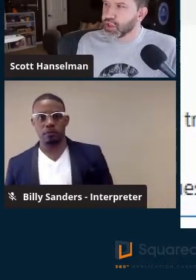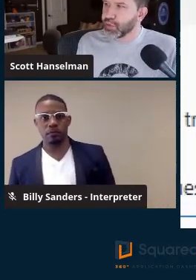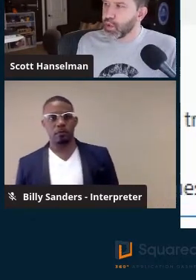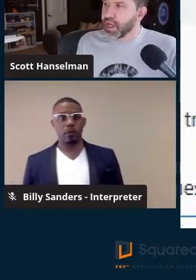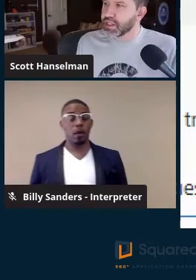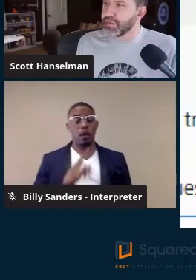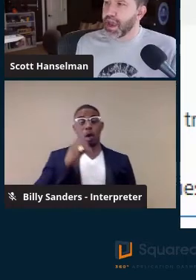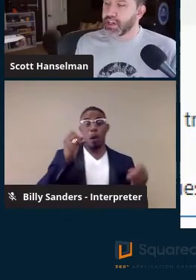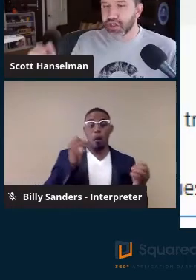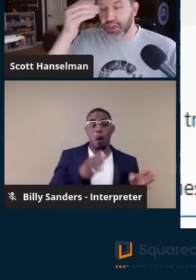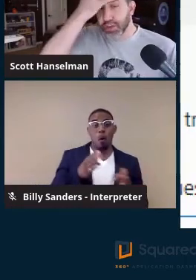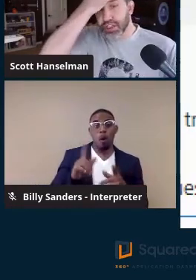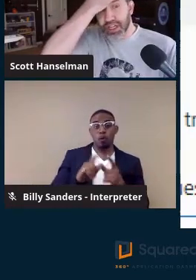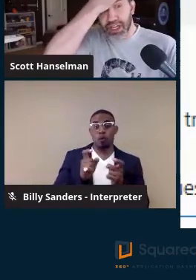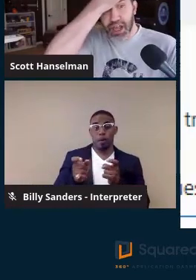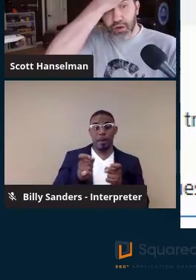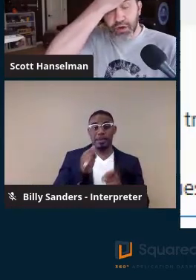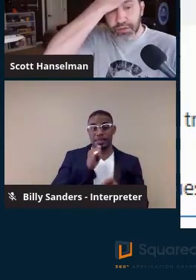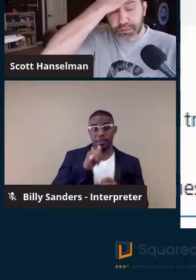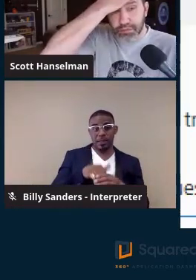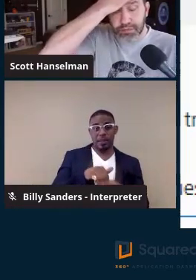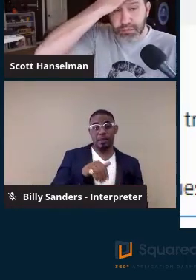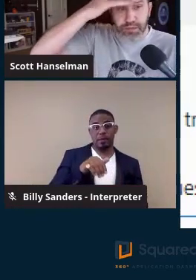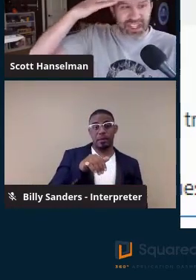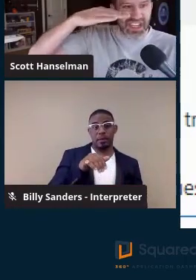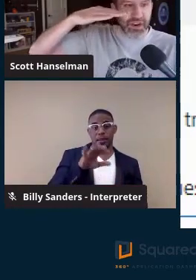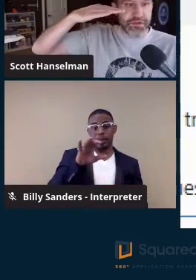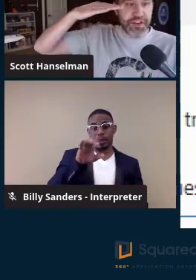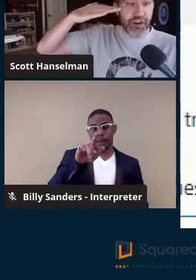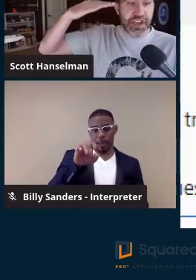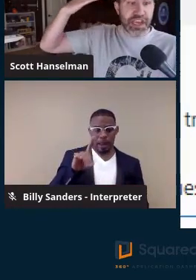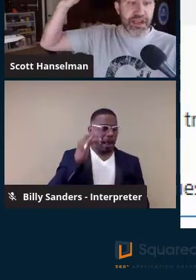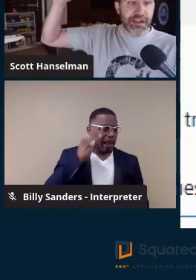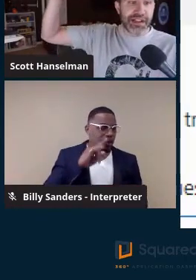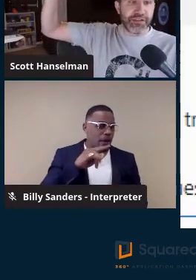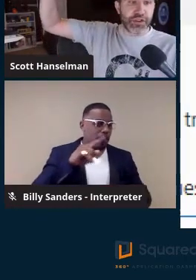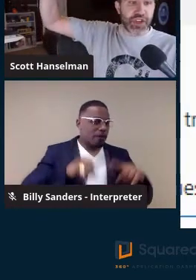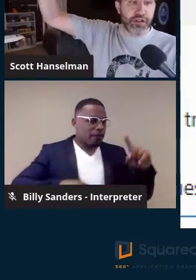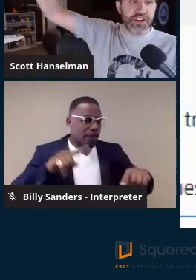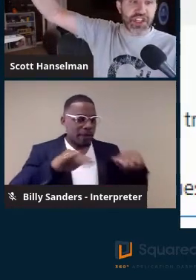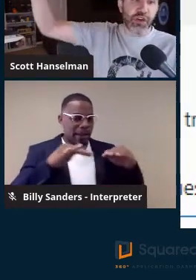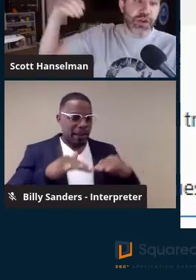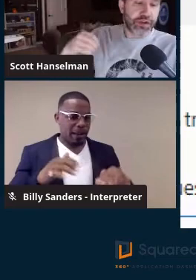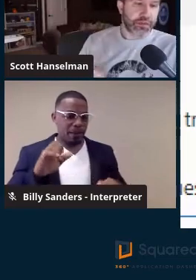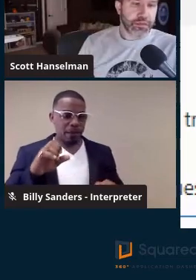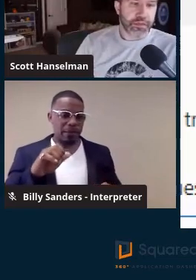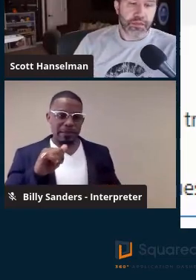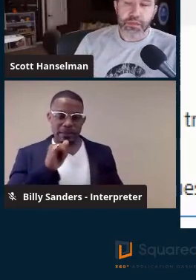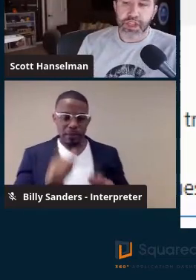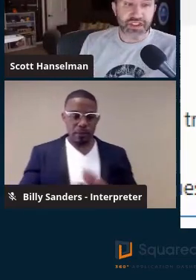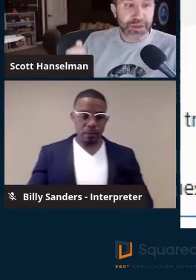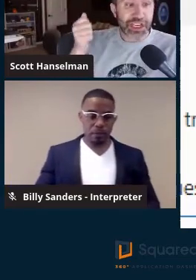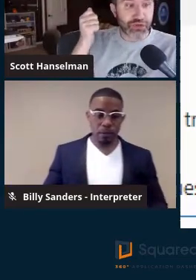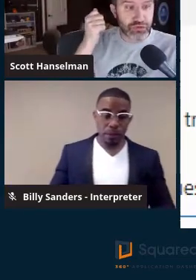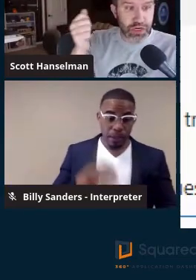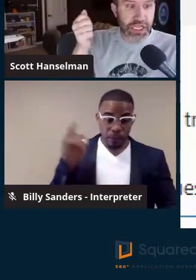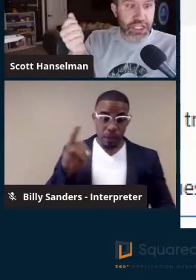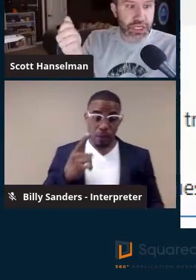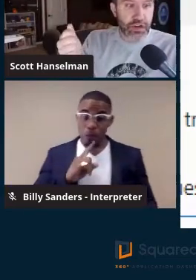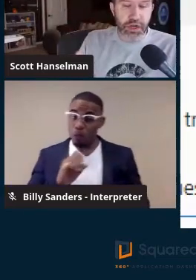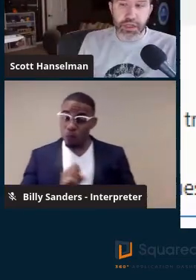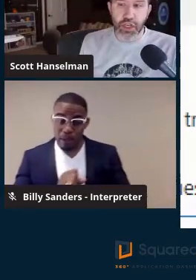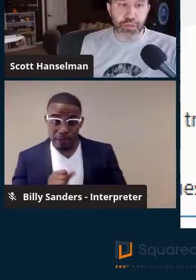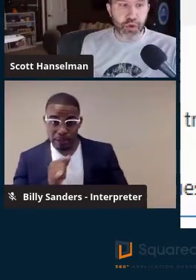There's multiple ways to manage secrets in the cloud, and they're varying levels of secret. If something is